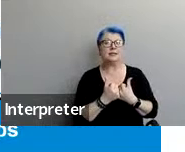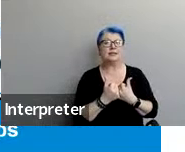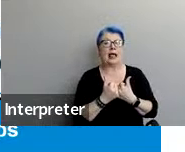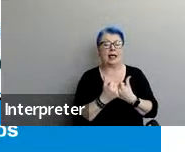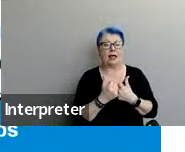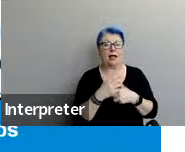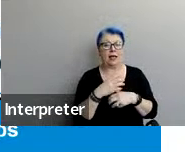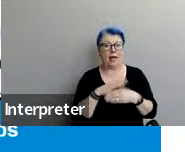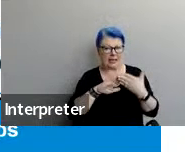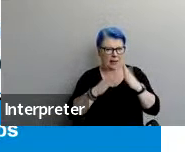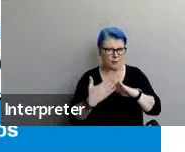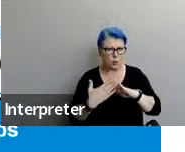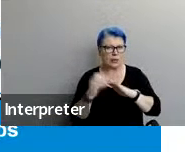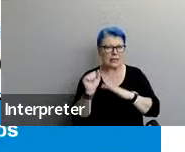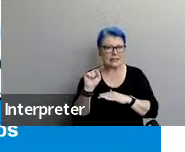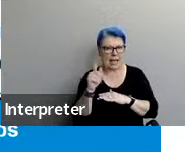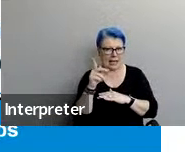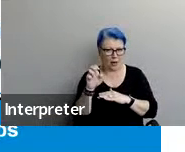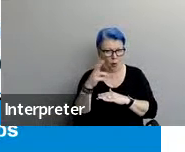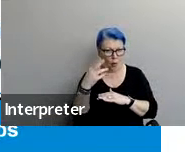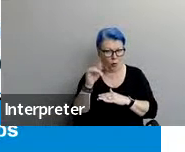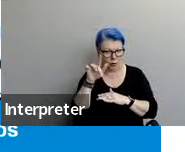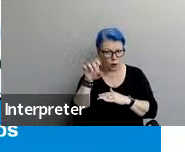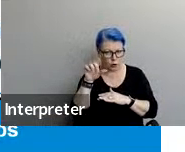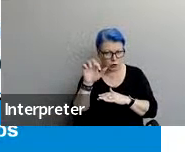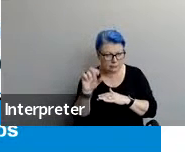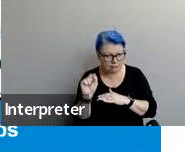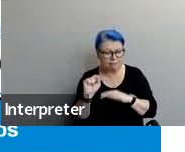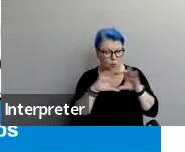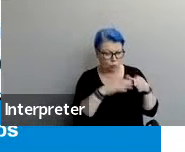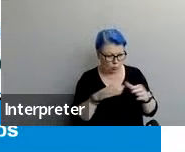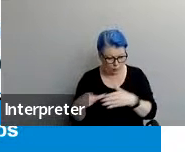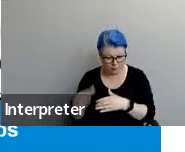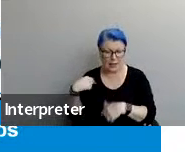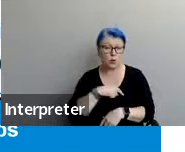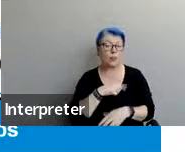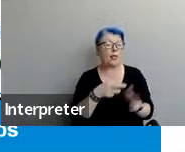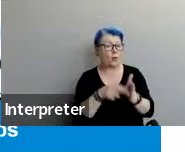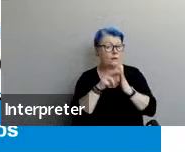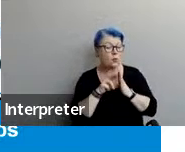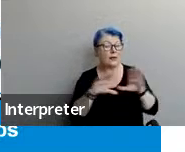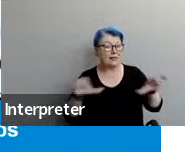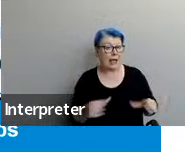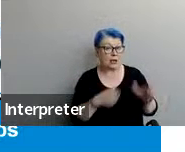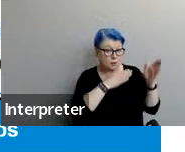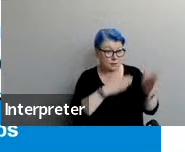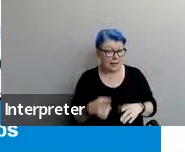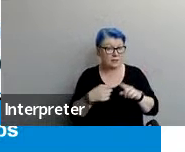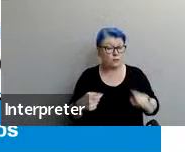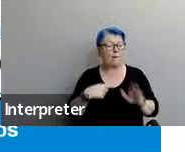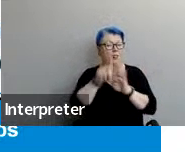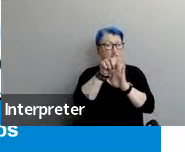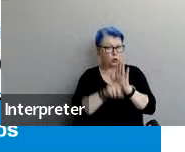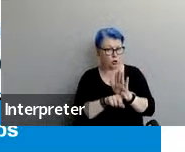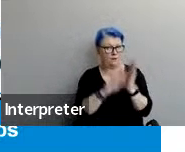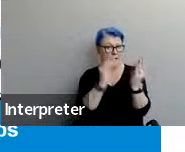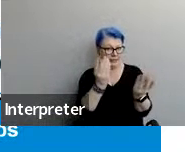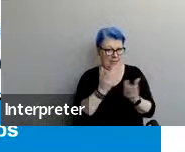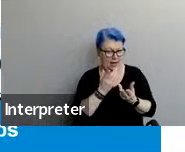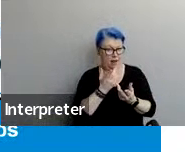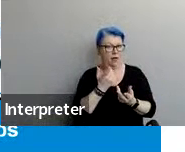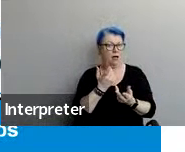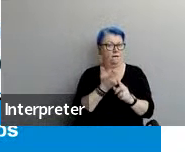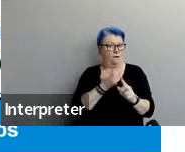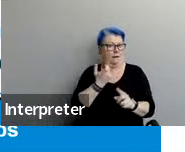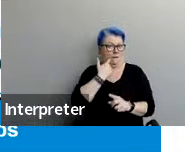And so right now, they are working through reviewing their action plans from the survey data that we had this fall, as well